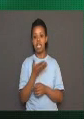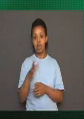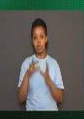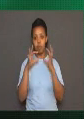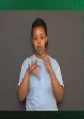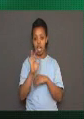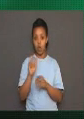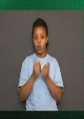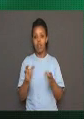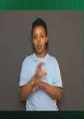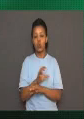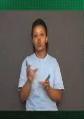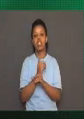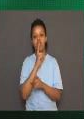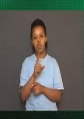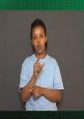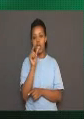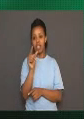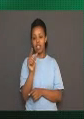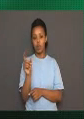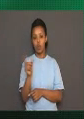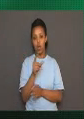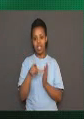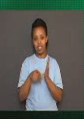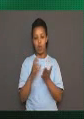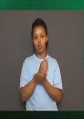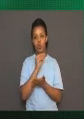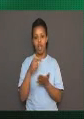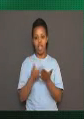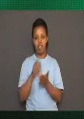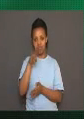occurs. Take a moment to study this diagram.